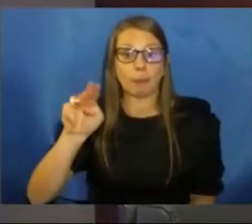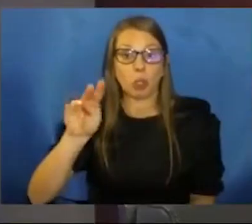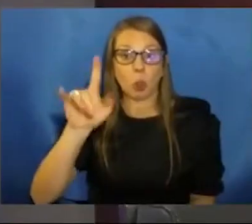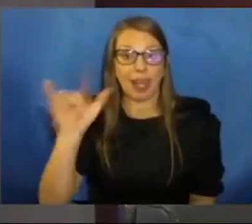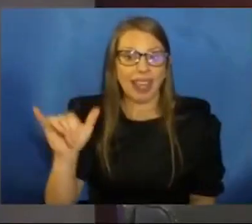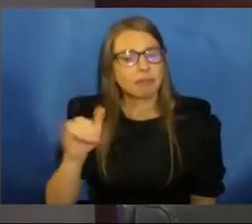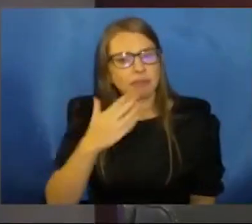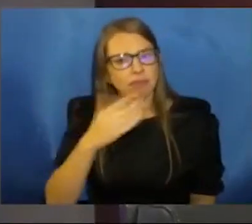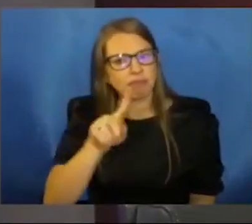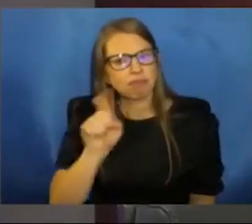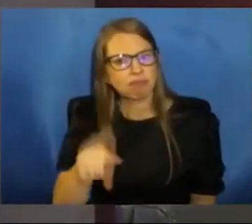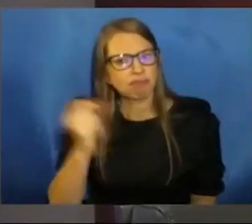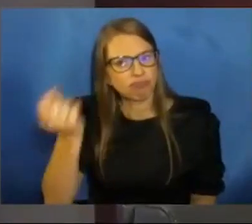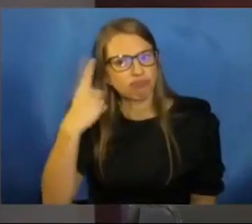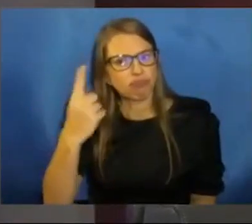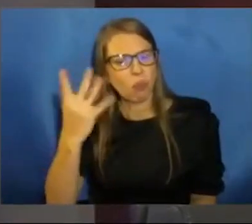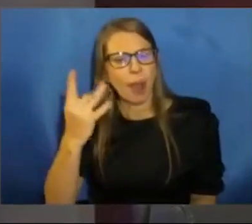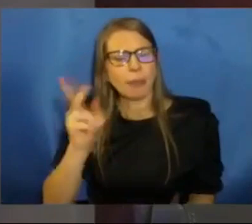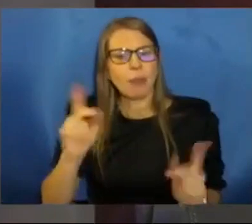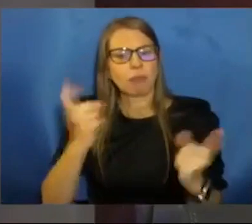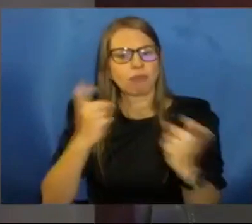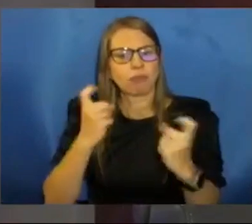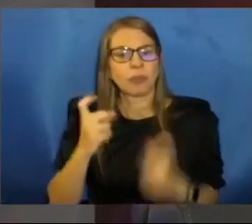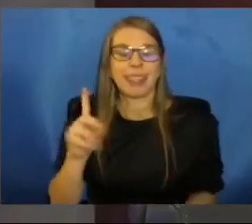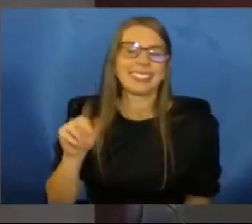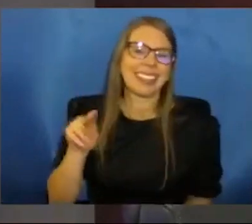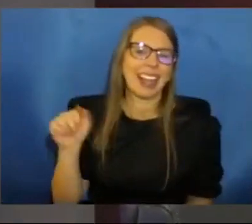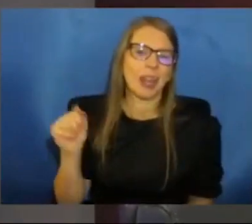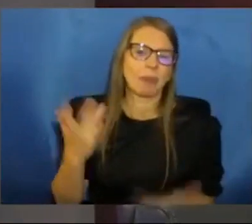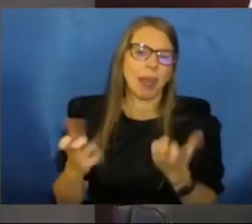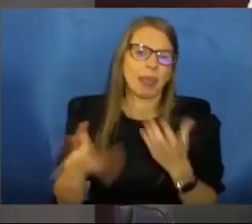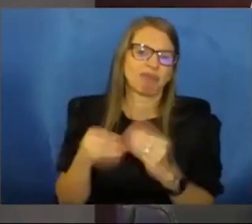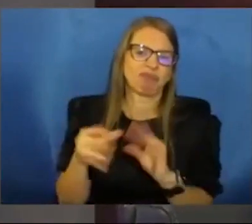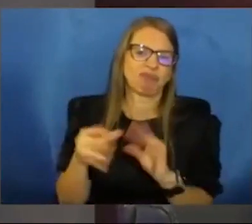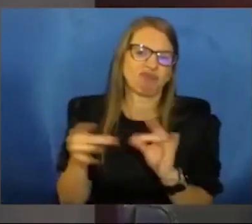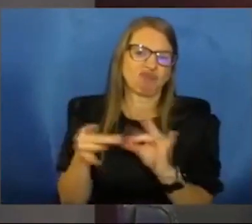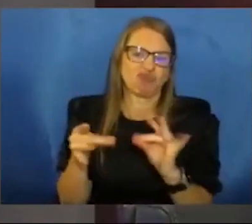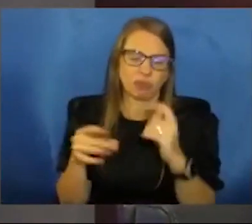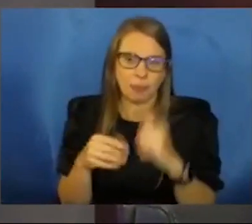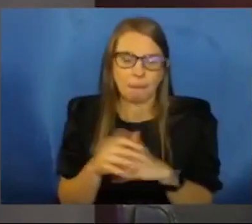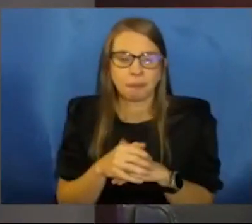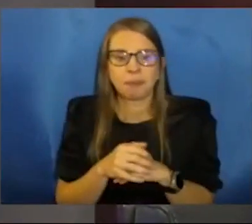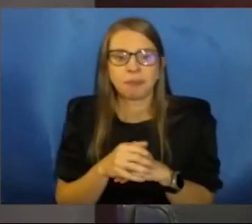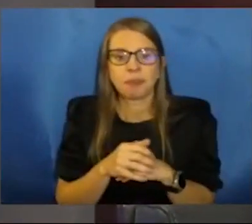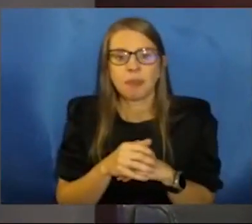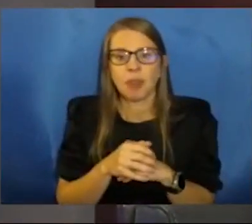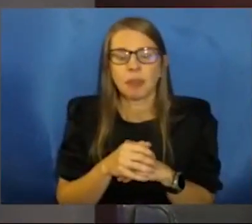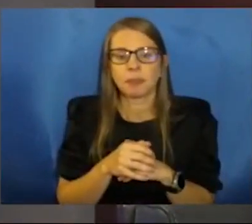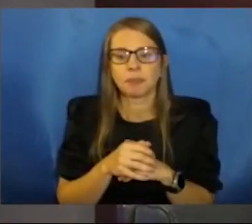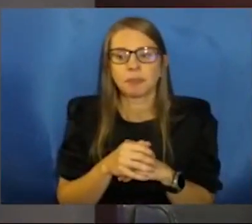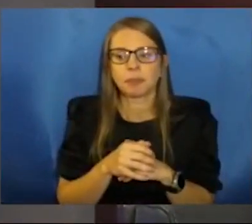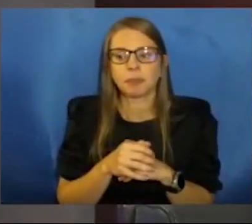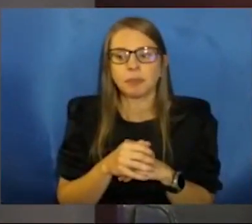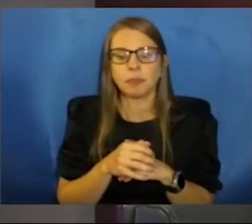stylist, if you are both masked, that is certainly, I believe, a much safer environment and a